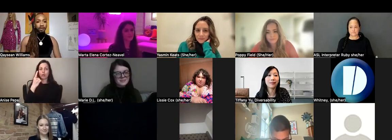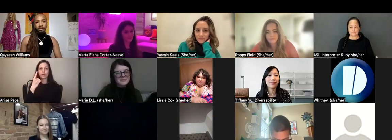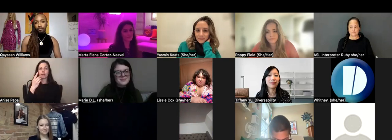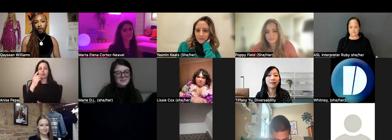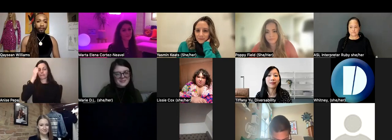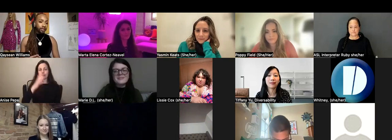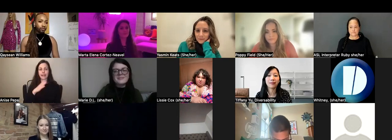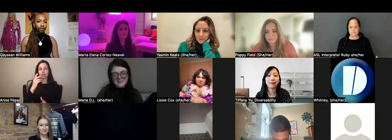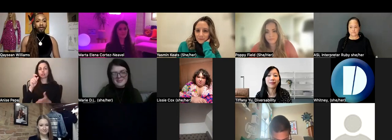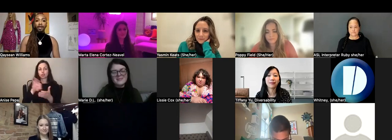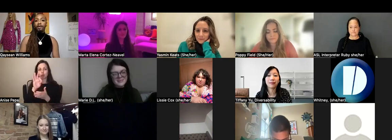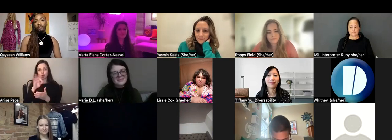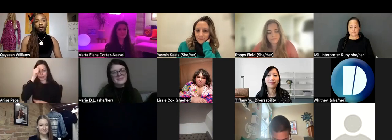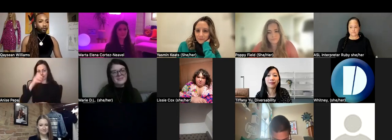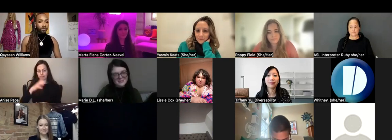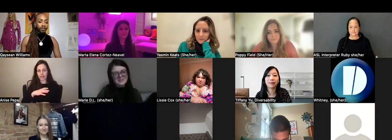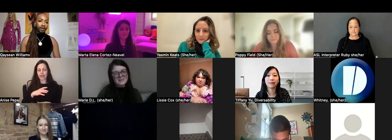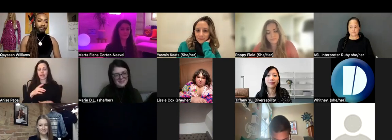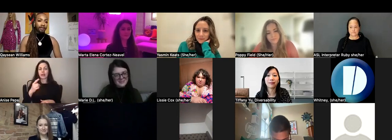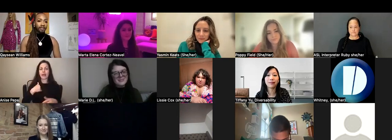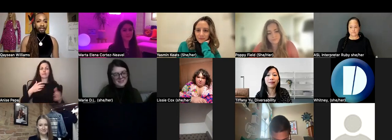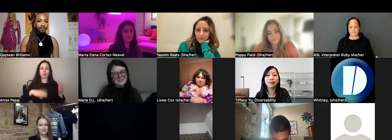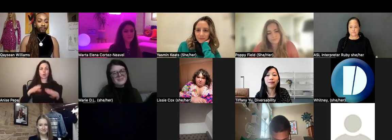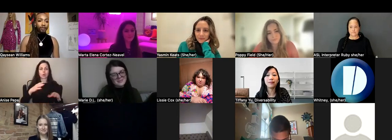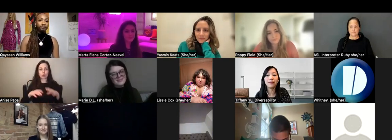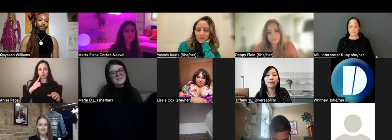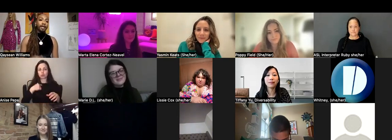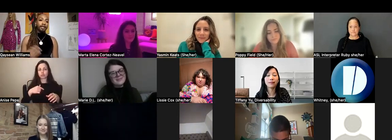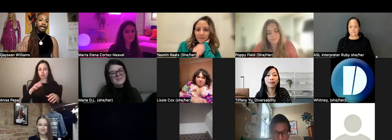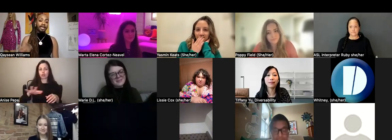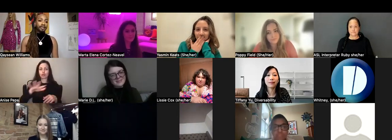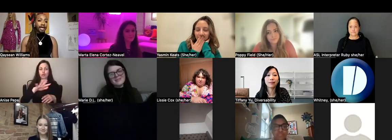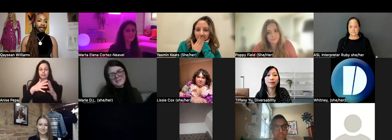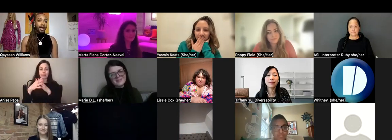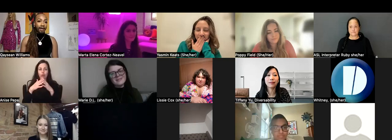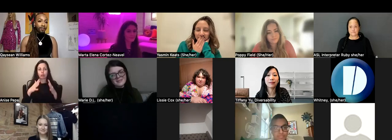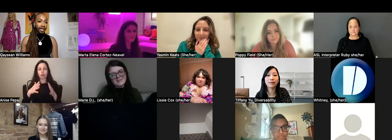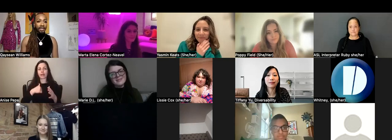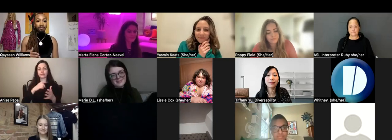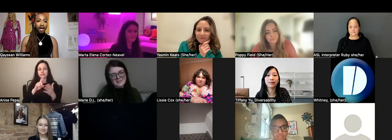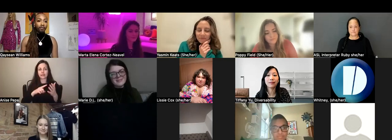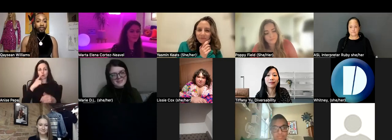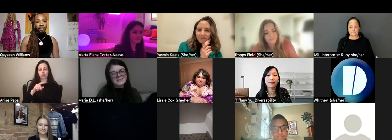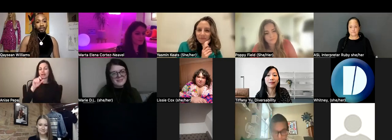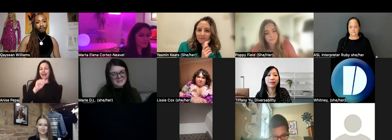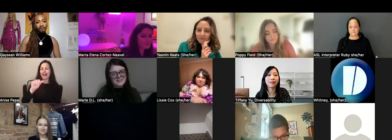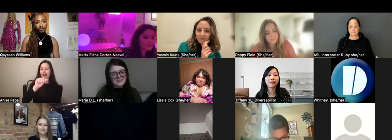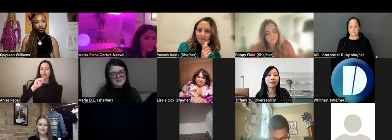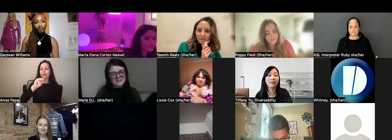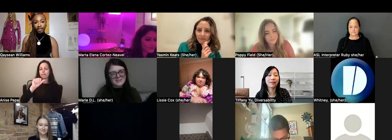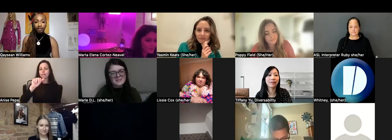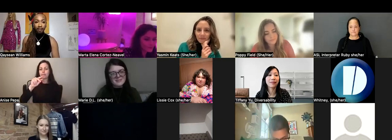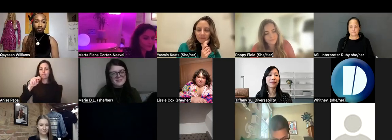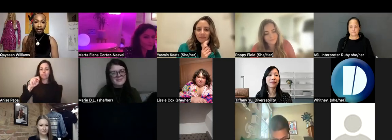my custom garments for people all across America that I've designed for. And it has a tag at Manikin Mob, which is the